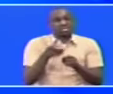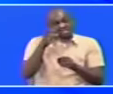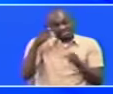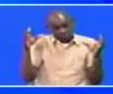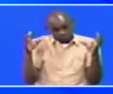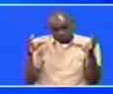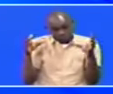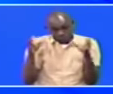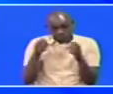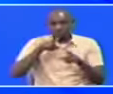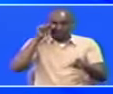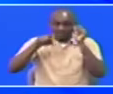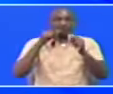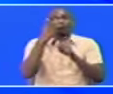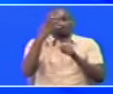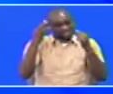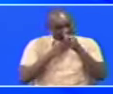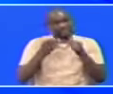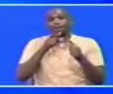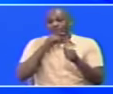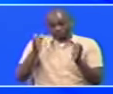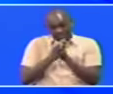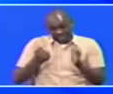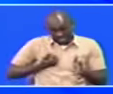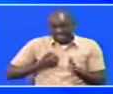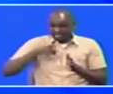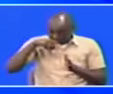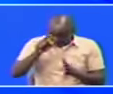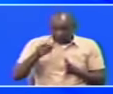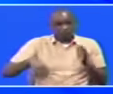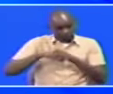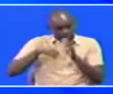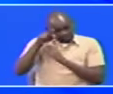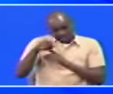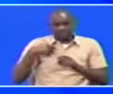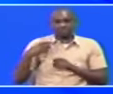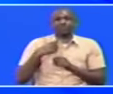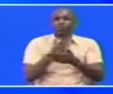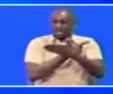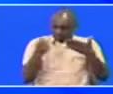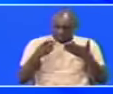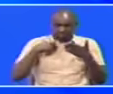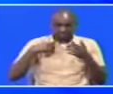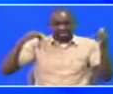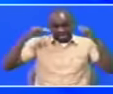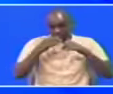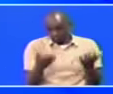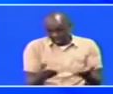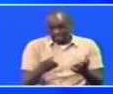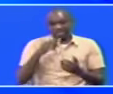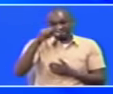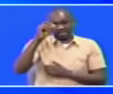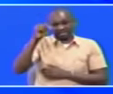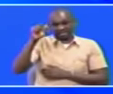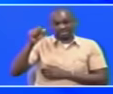able to select 48 boys and girls who were outstanding in soccer to attend a weeks-long soccer camp at Green Garden